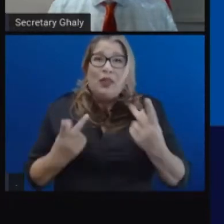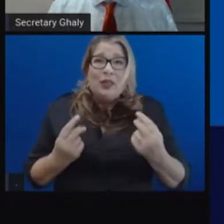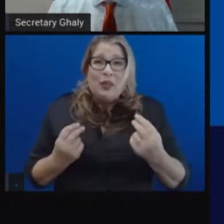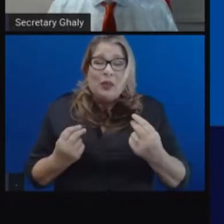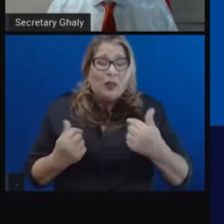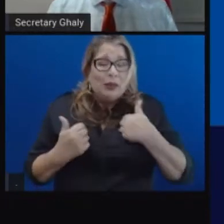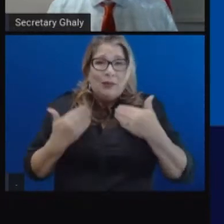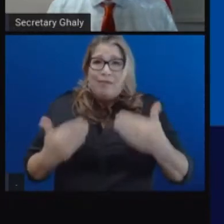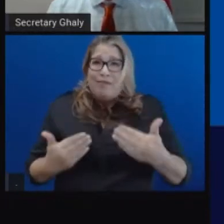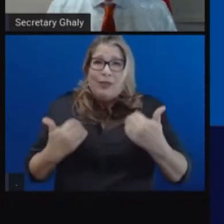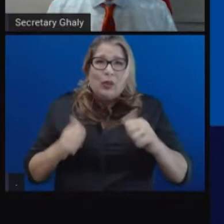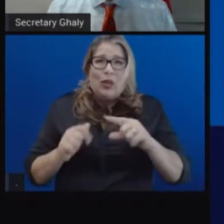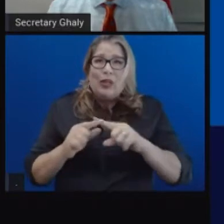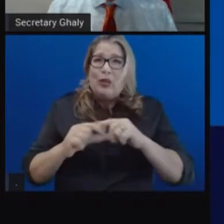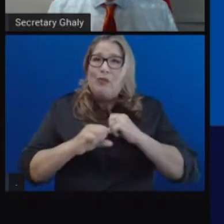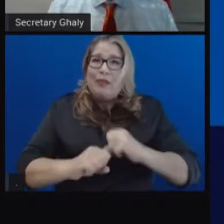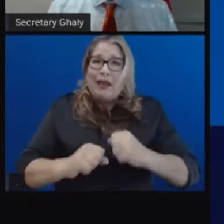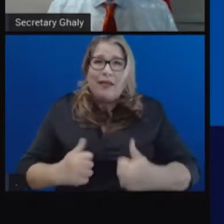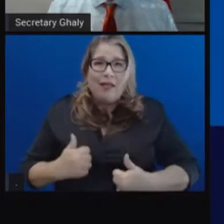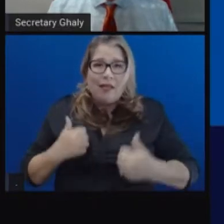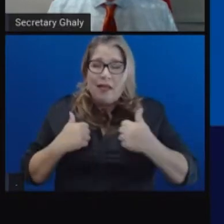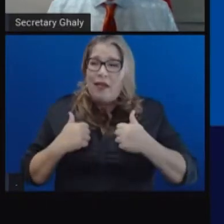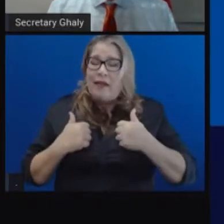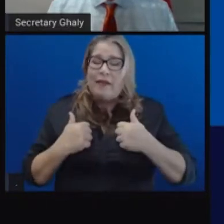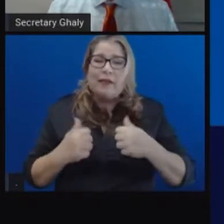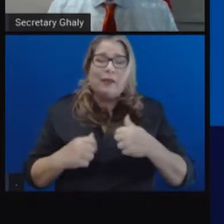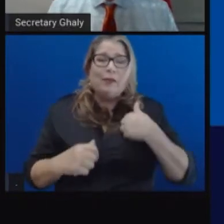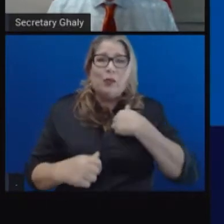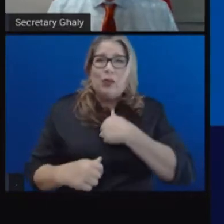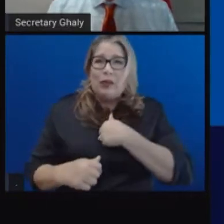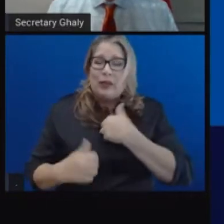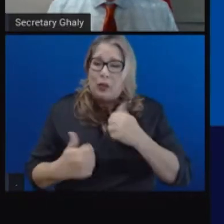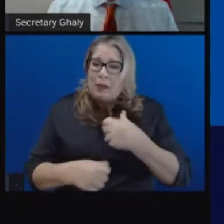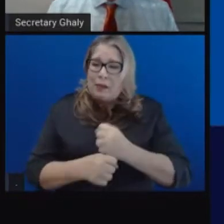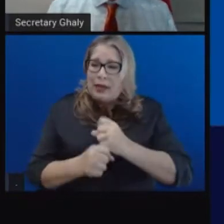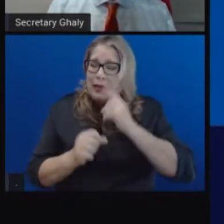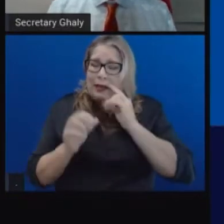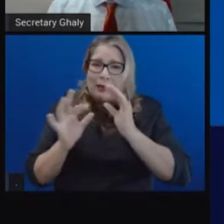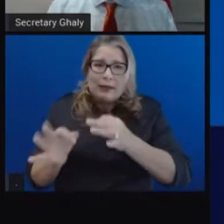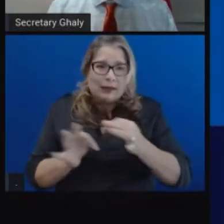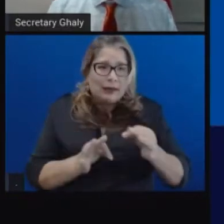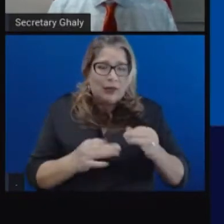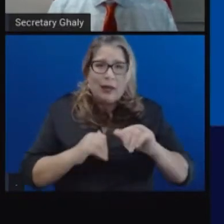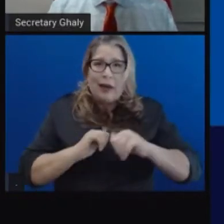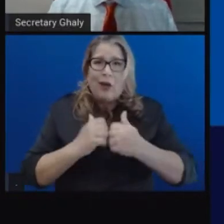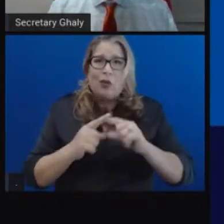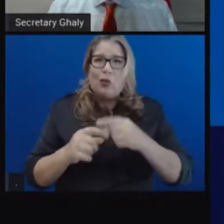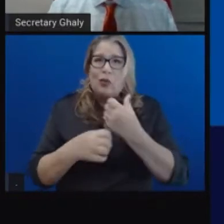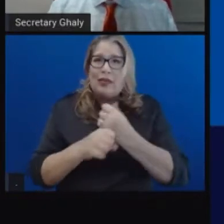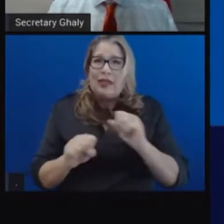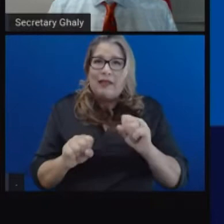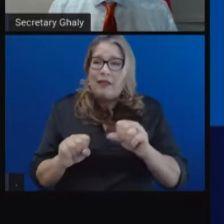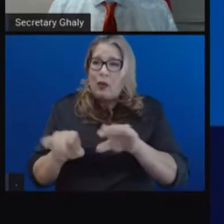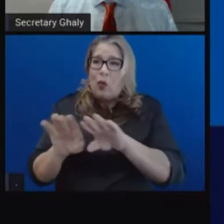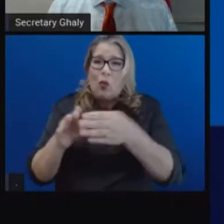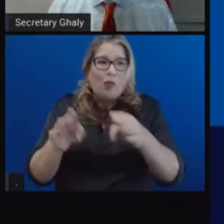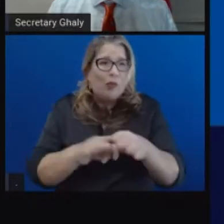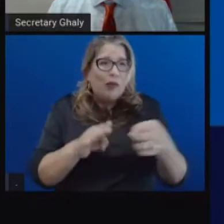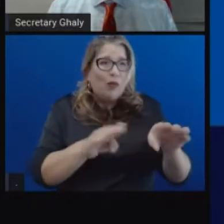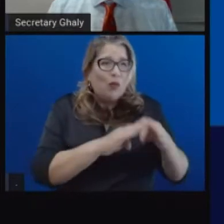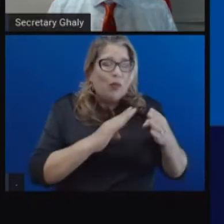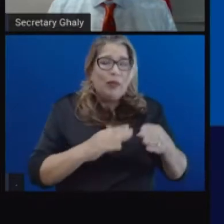decisions both on how we handle our blueprint for reopening, how we manage surge and